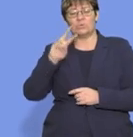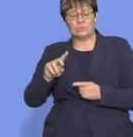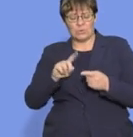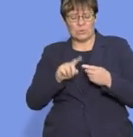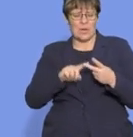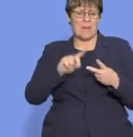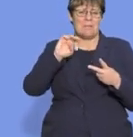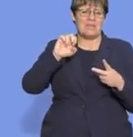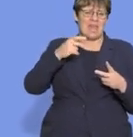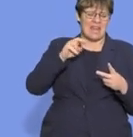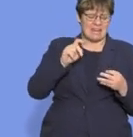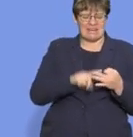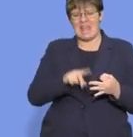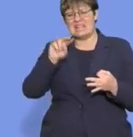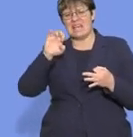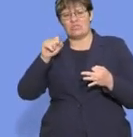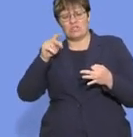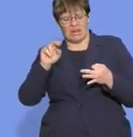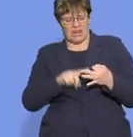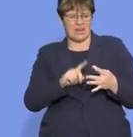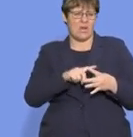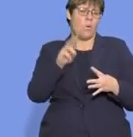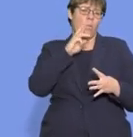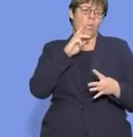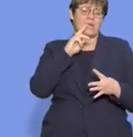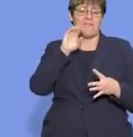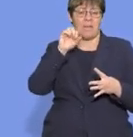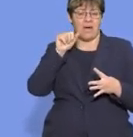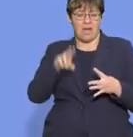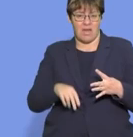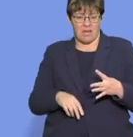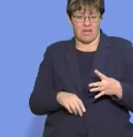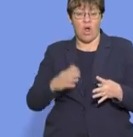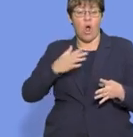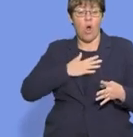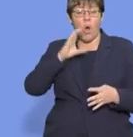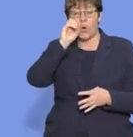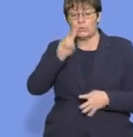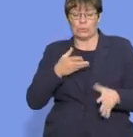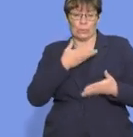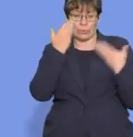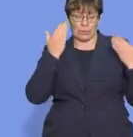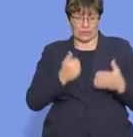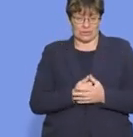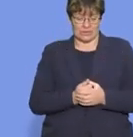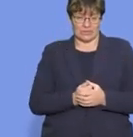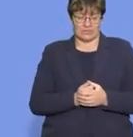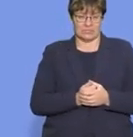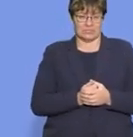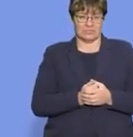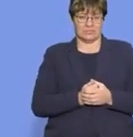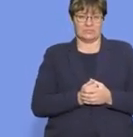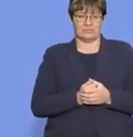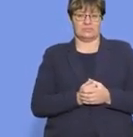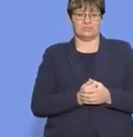dioxide, methane, nitrogen, water vapor, no oxygen.